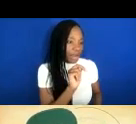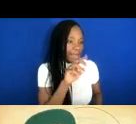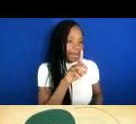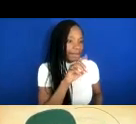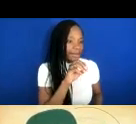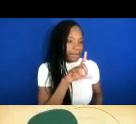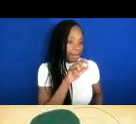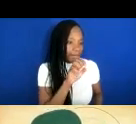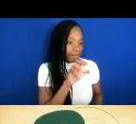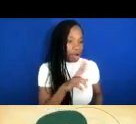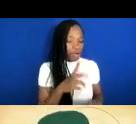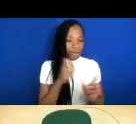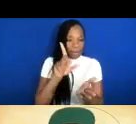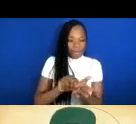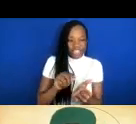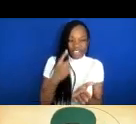earlier this year, I think it was.